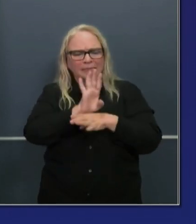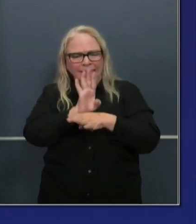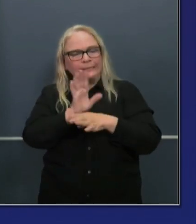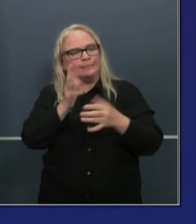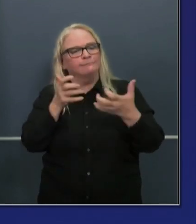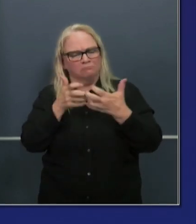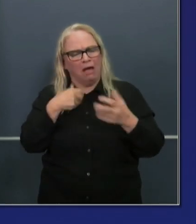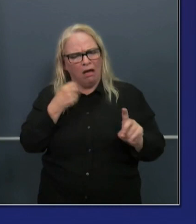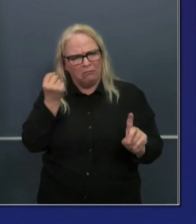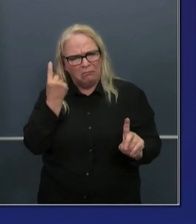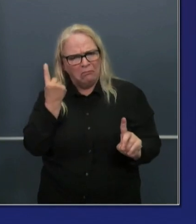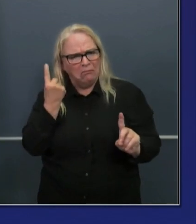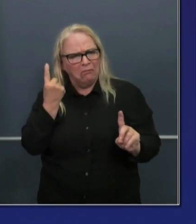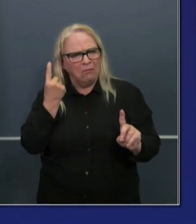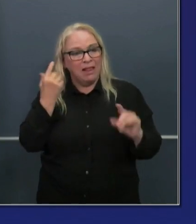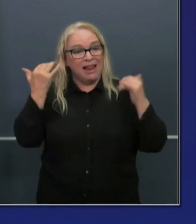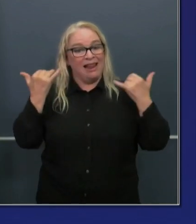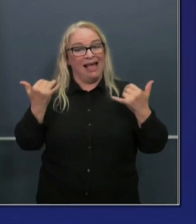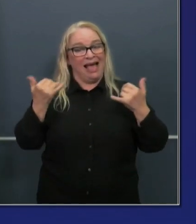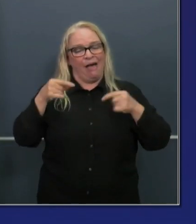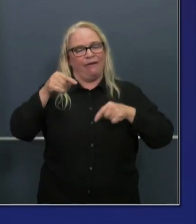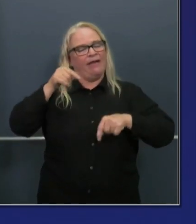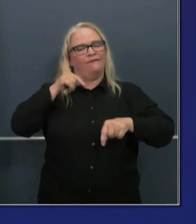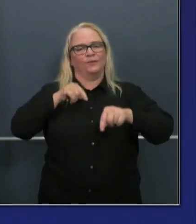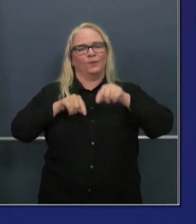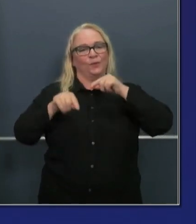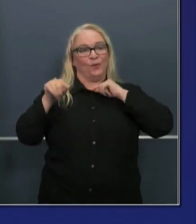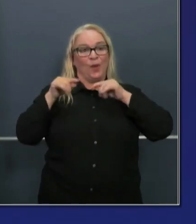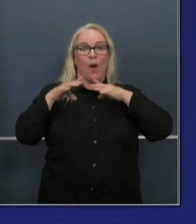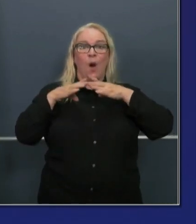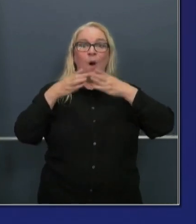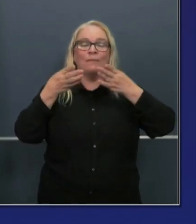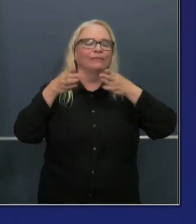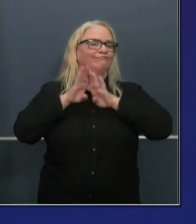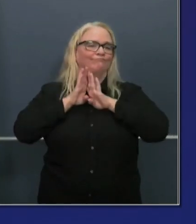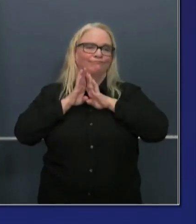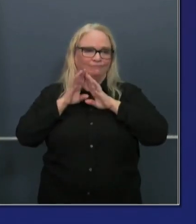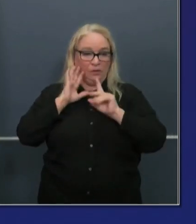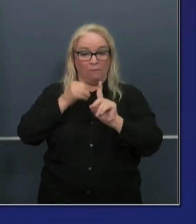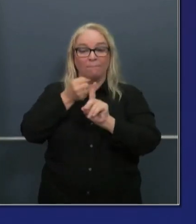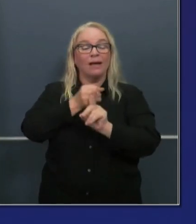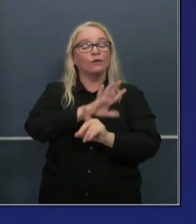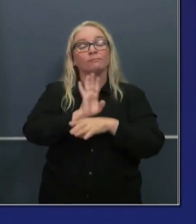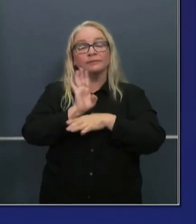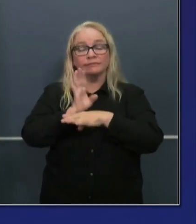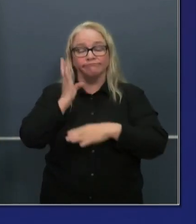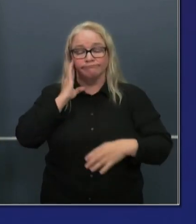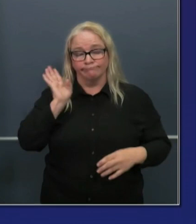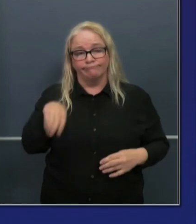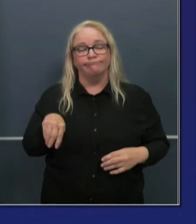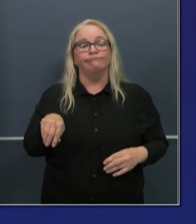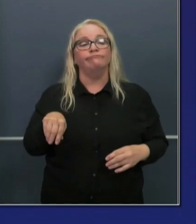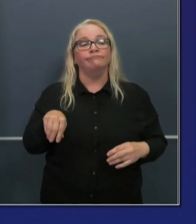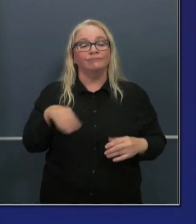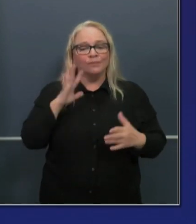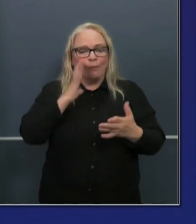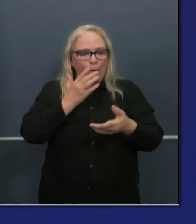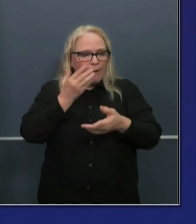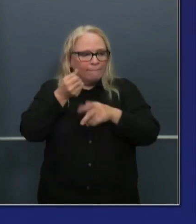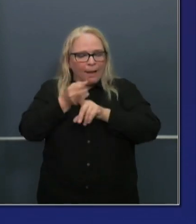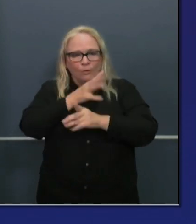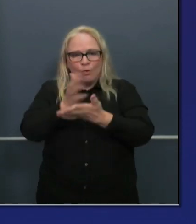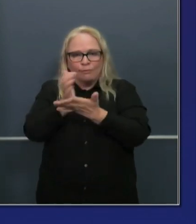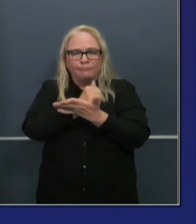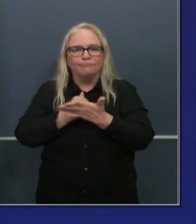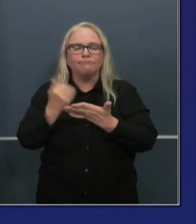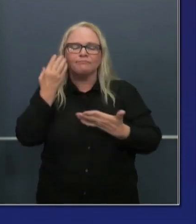and what it means to small businessmen and women, what it means to communities, what it means to the economic vibrancy and health of our